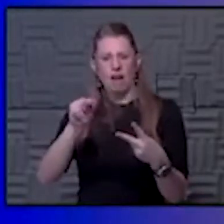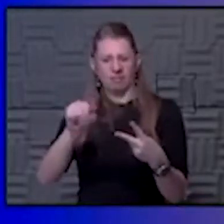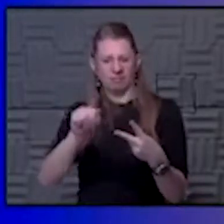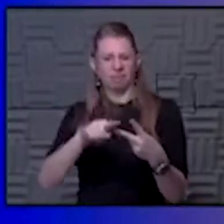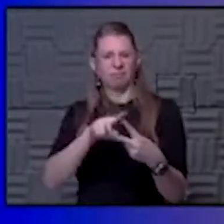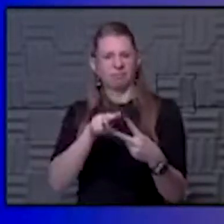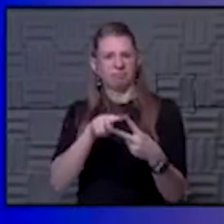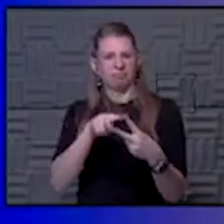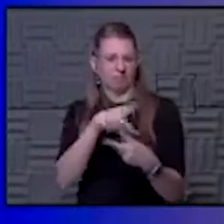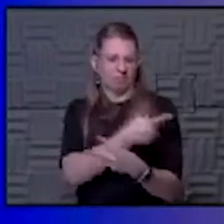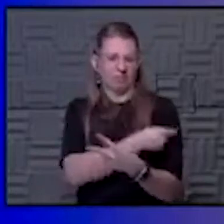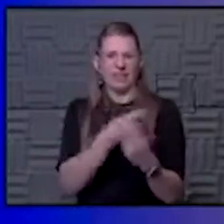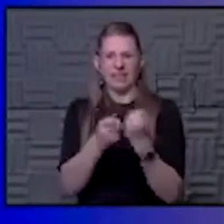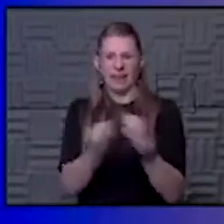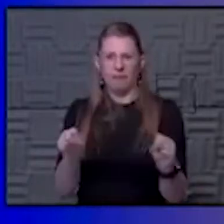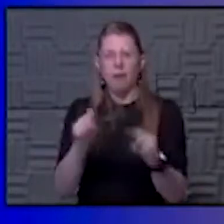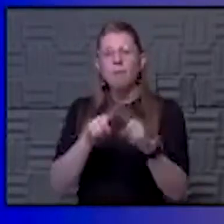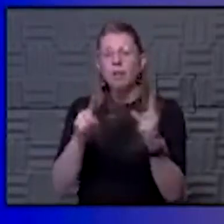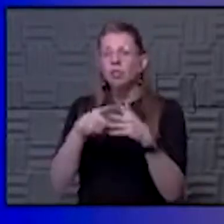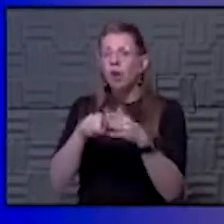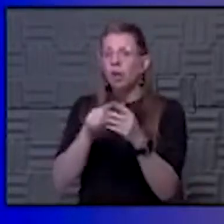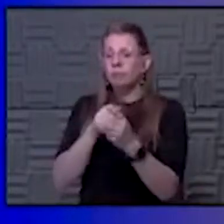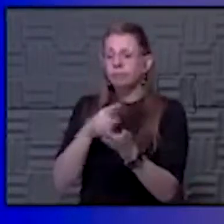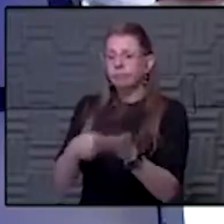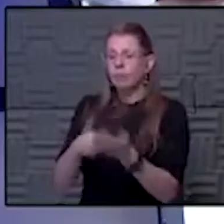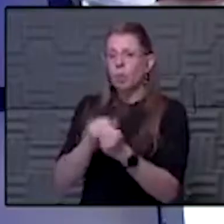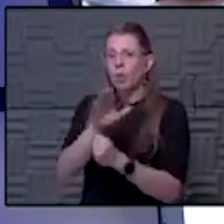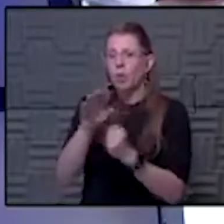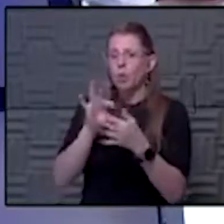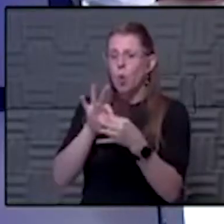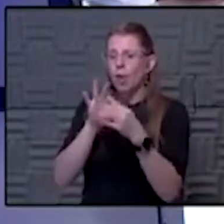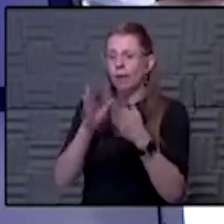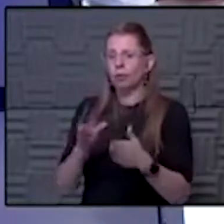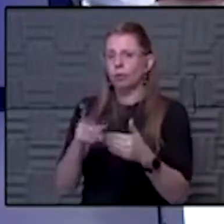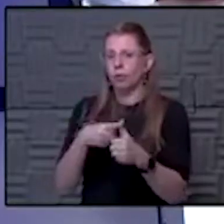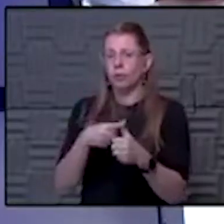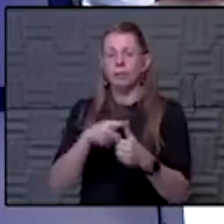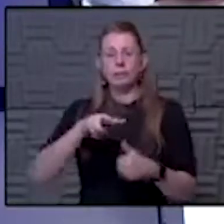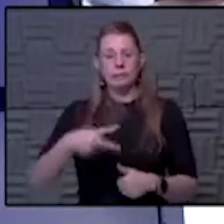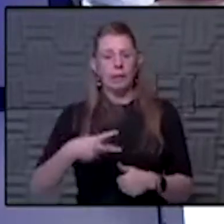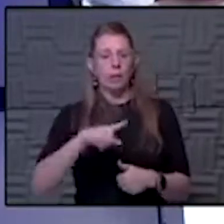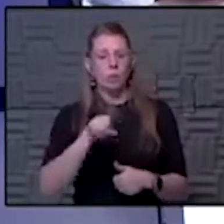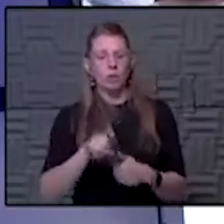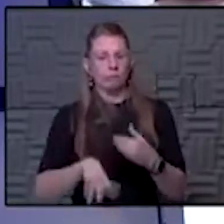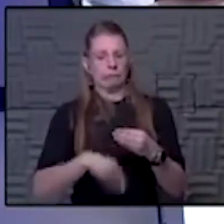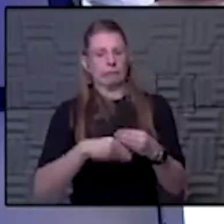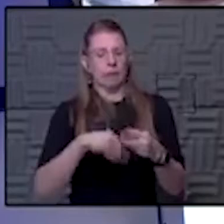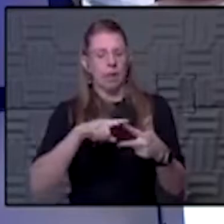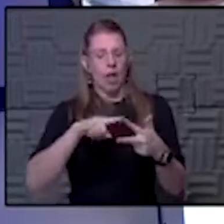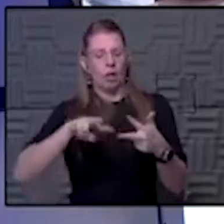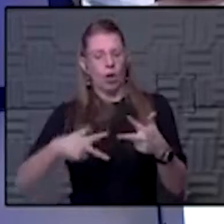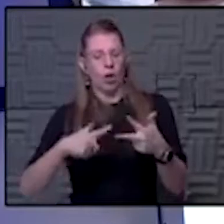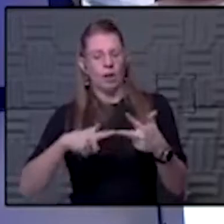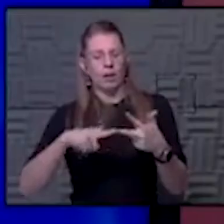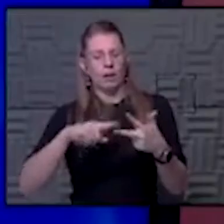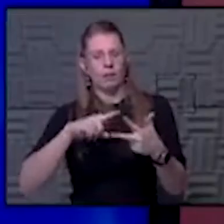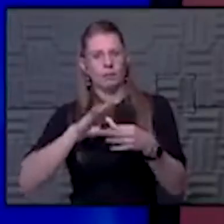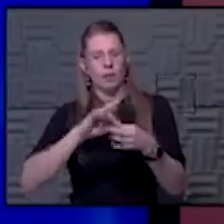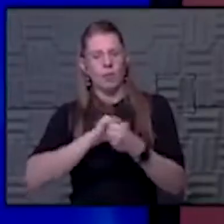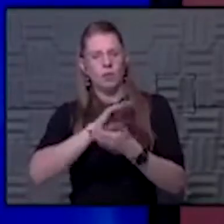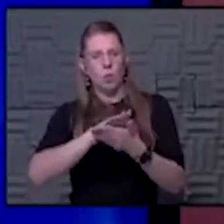study coordinator for that information. All right, and the second question behind that, I know the third one was about